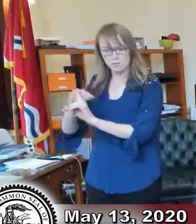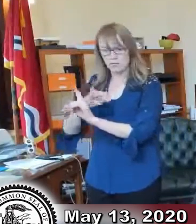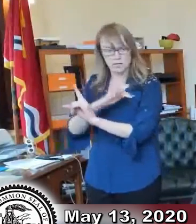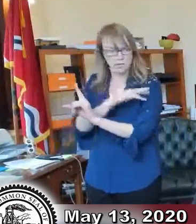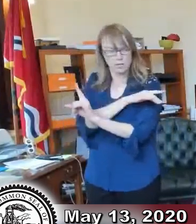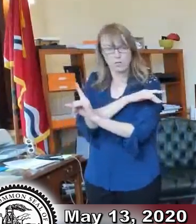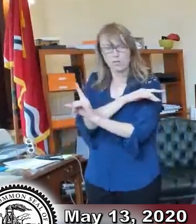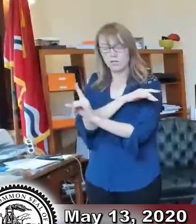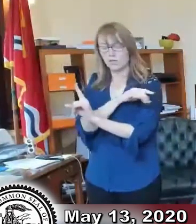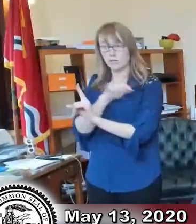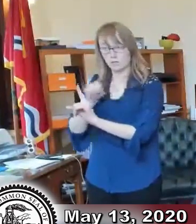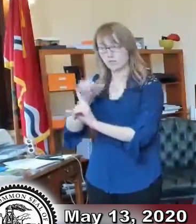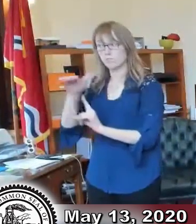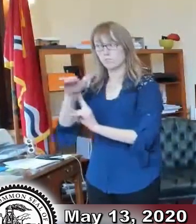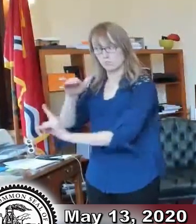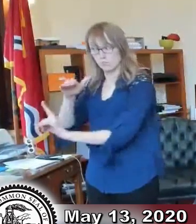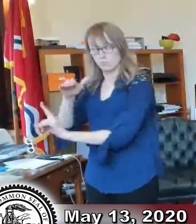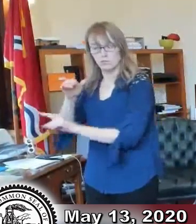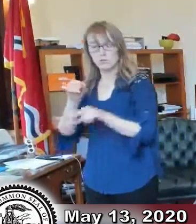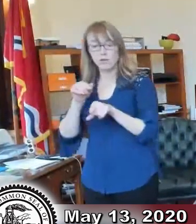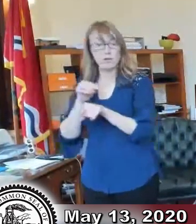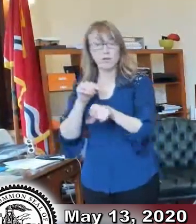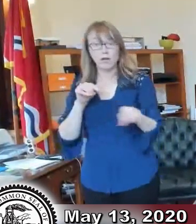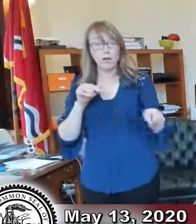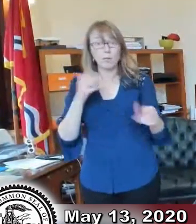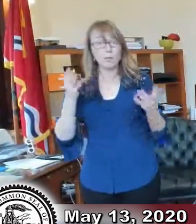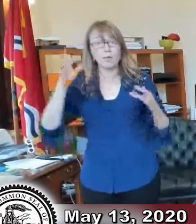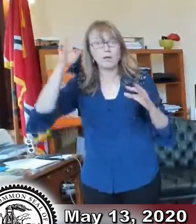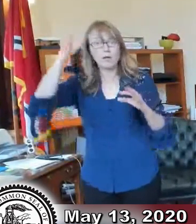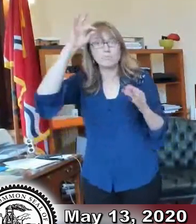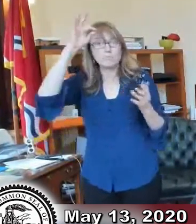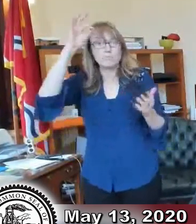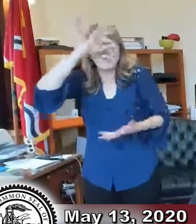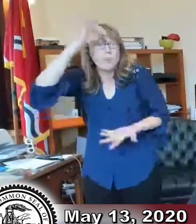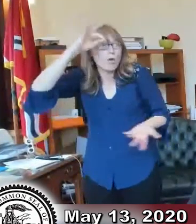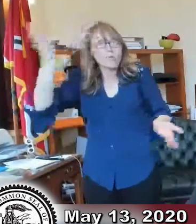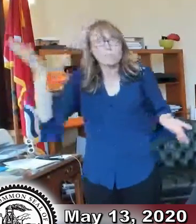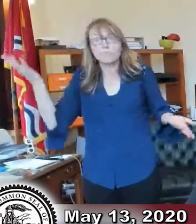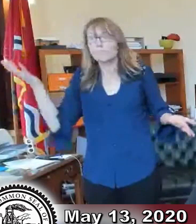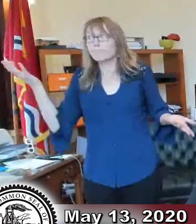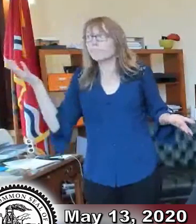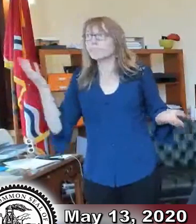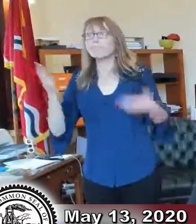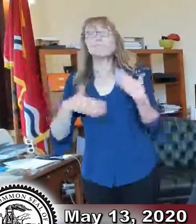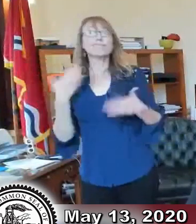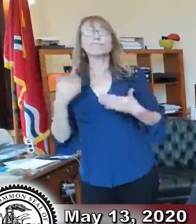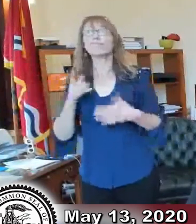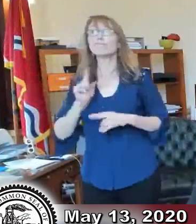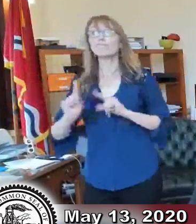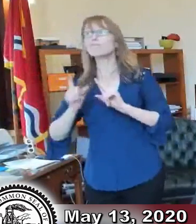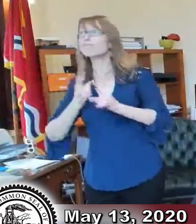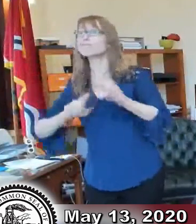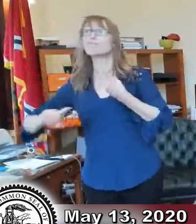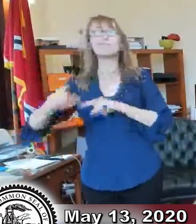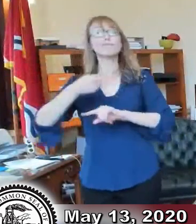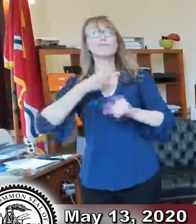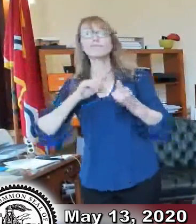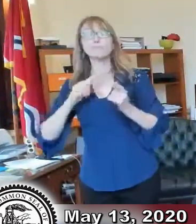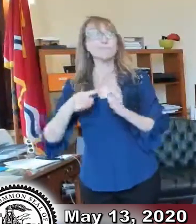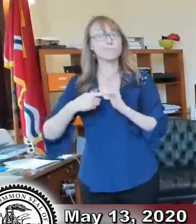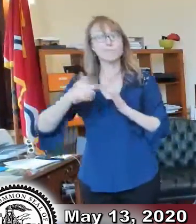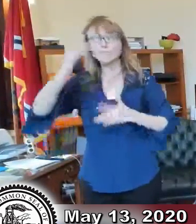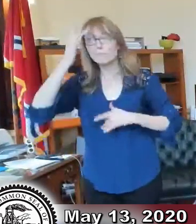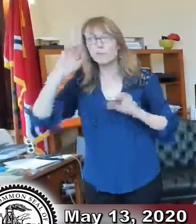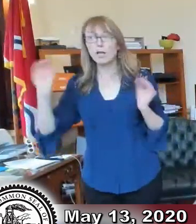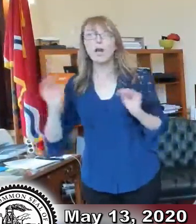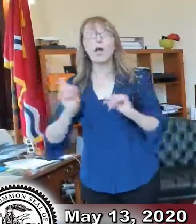folks that are walking around with it and don't know it, there's nothing, they're not intending to do this, but then they are